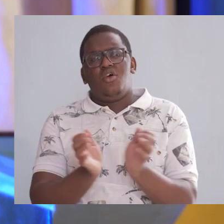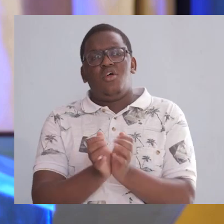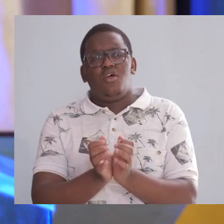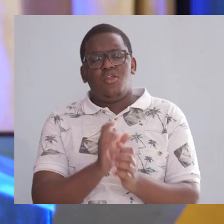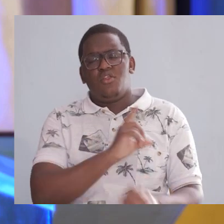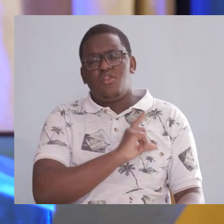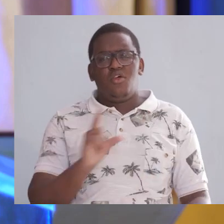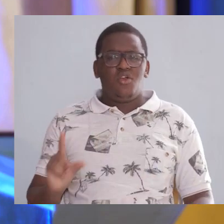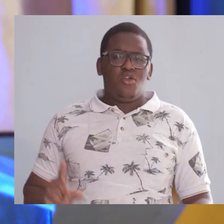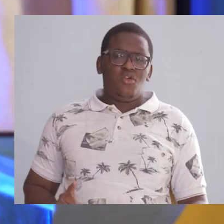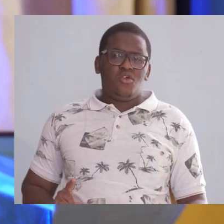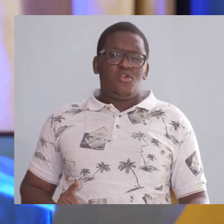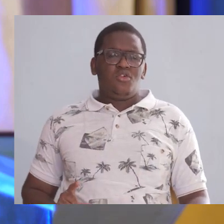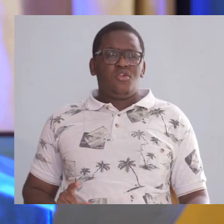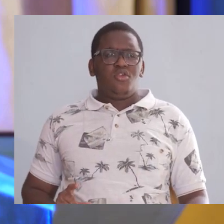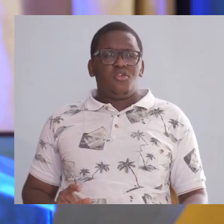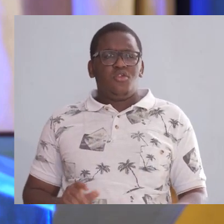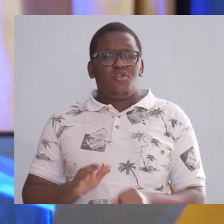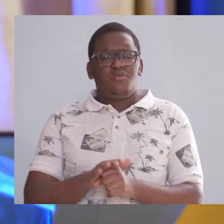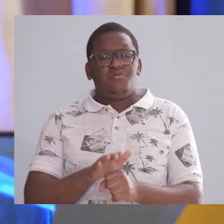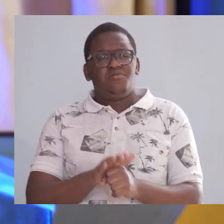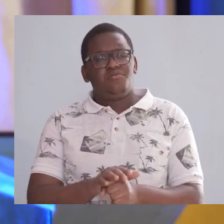remainder of your possessions.